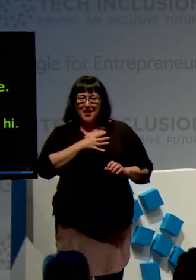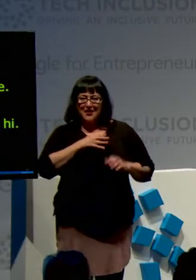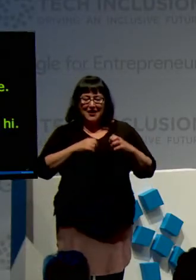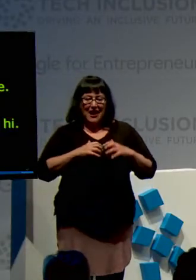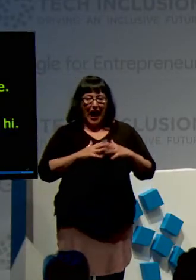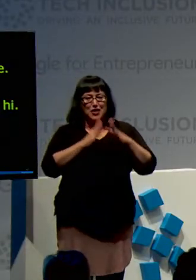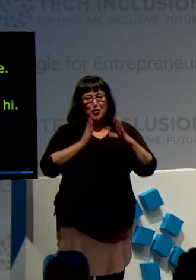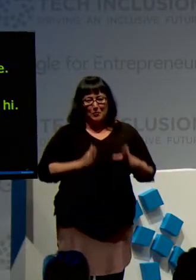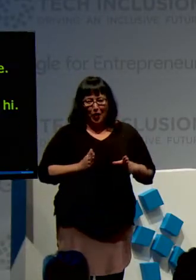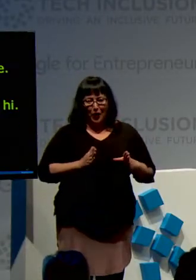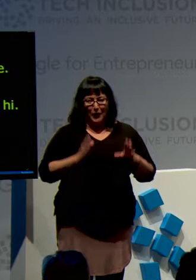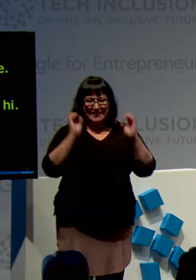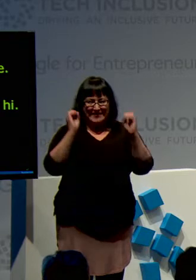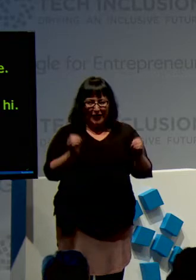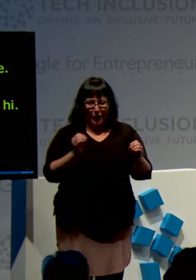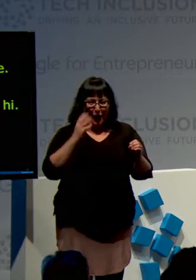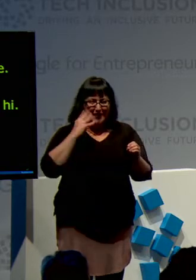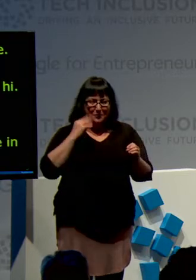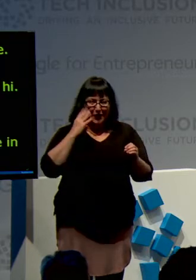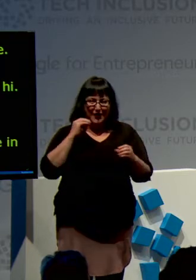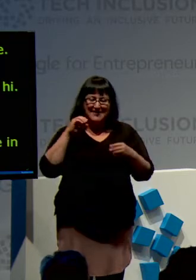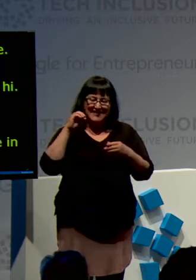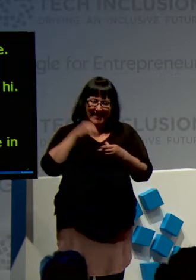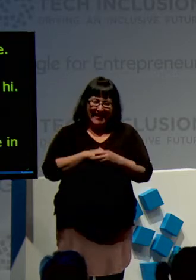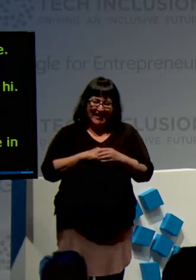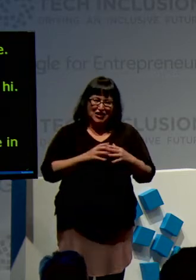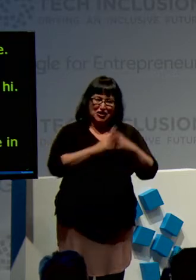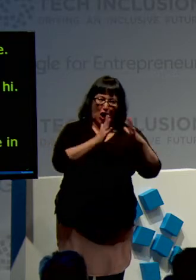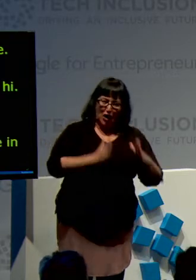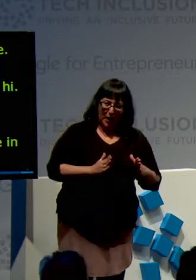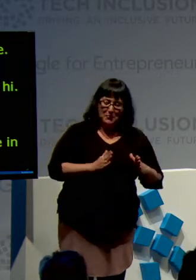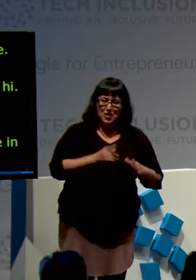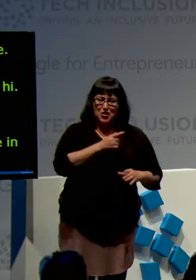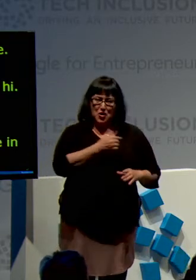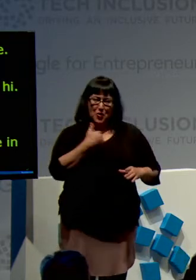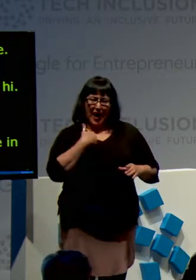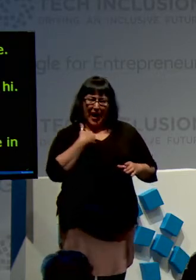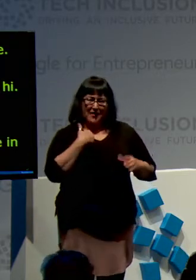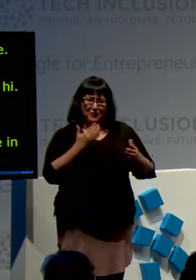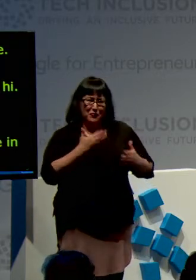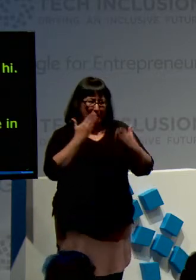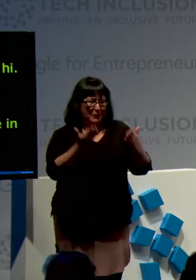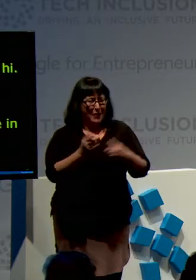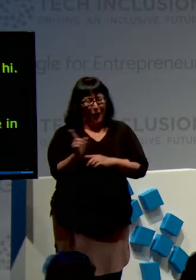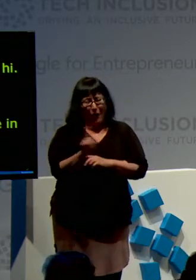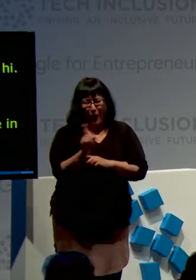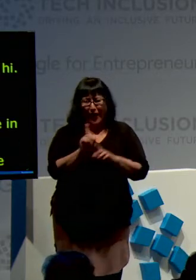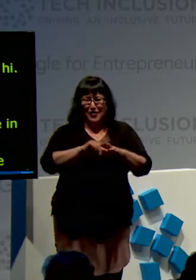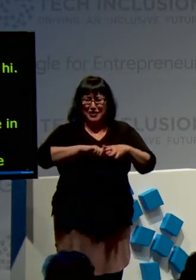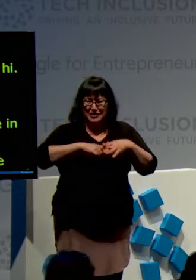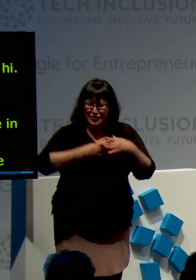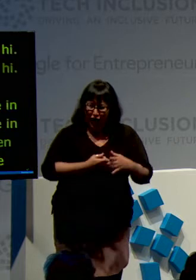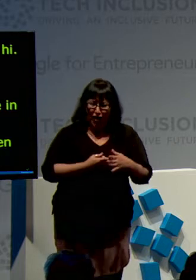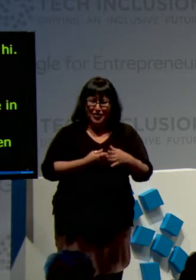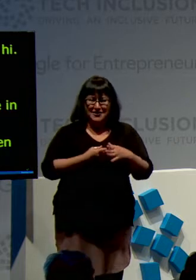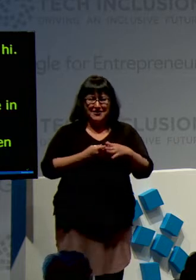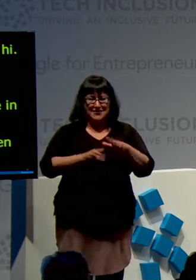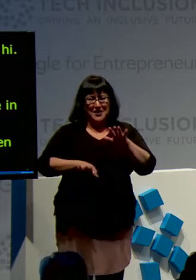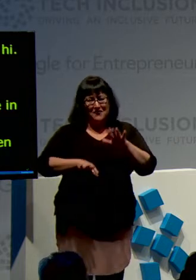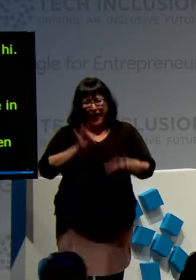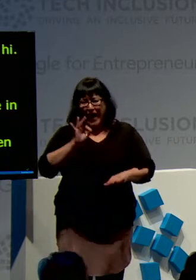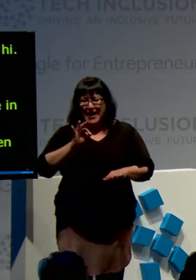experience in startups, do you have any recommendations on where to even just start finding people to